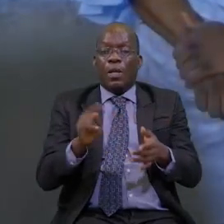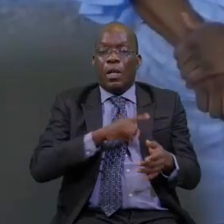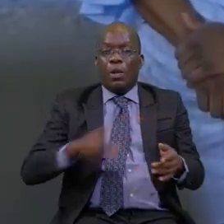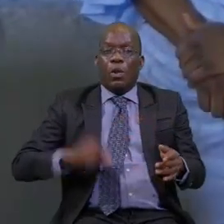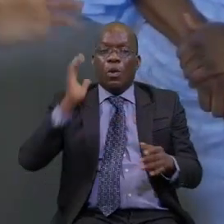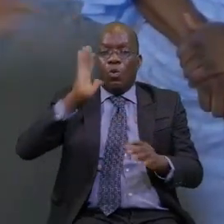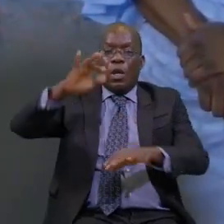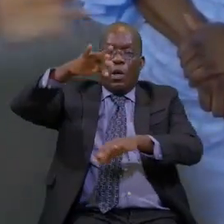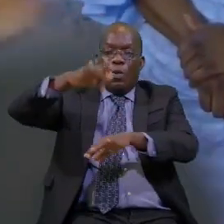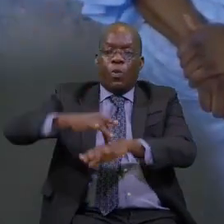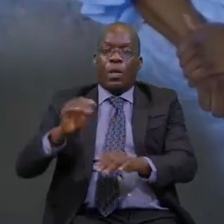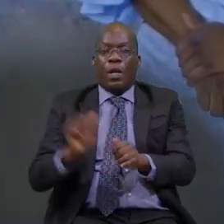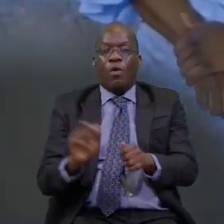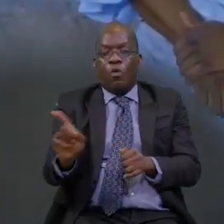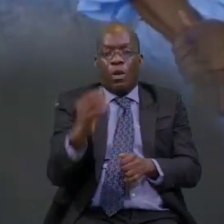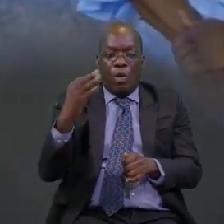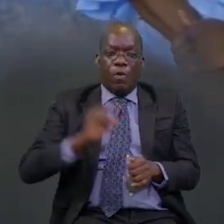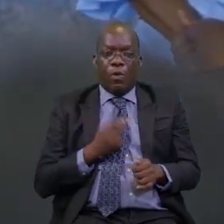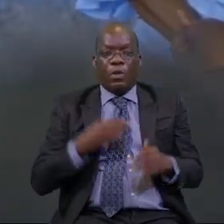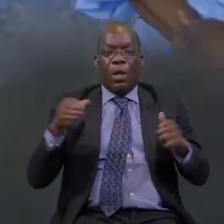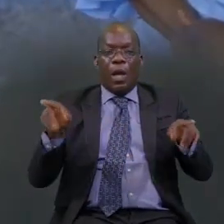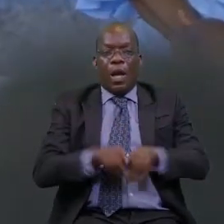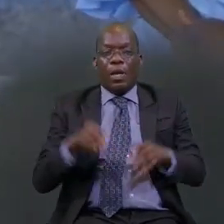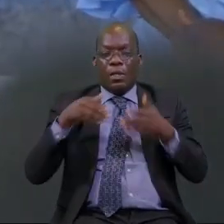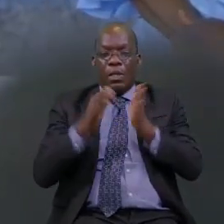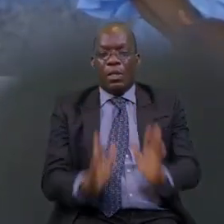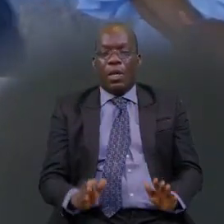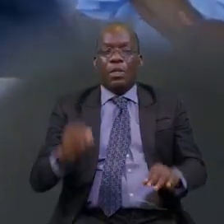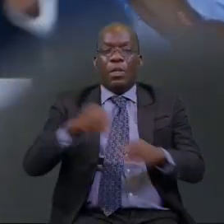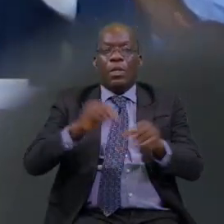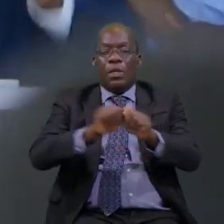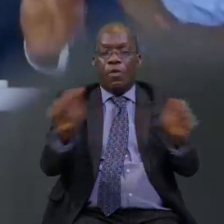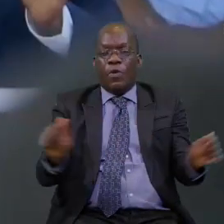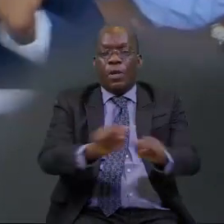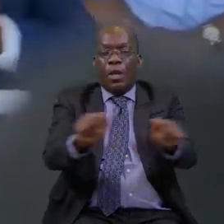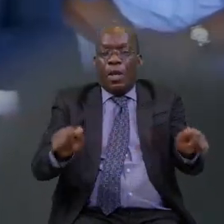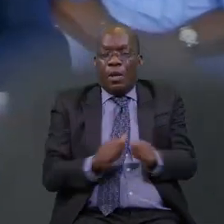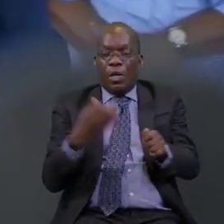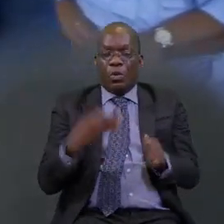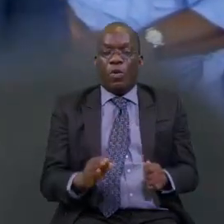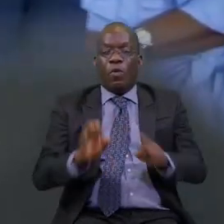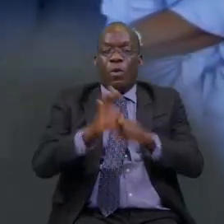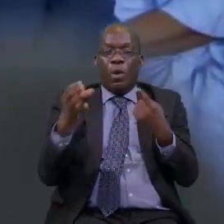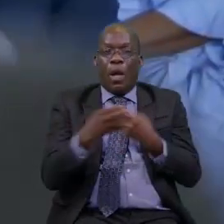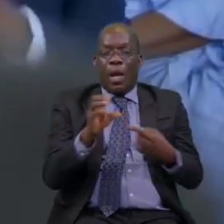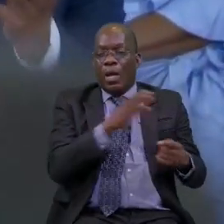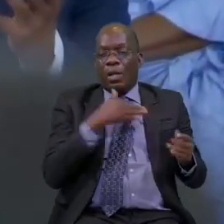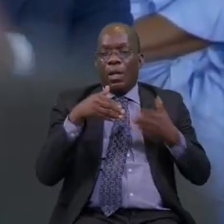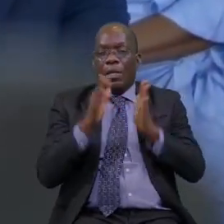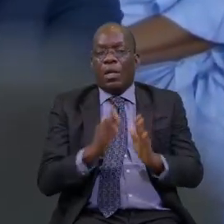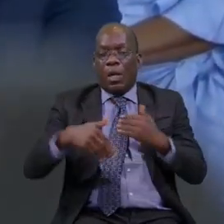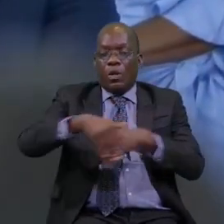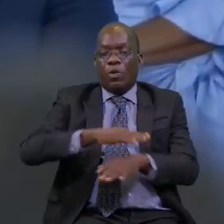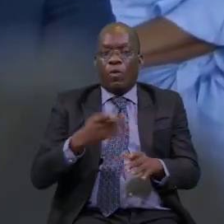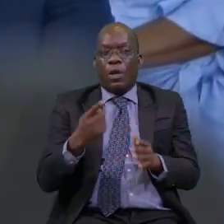as leaders in various areas of community and leaders over the state and